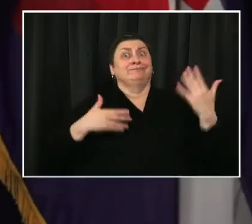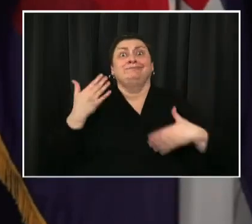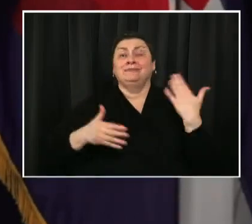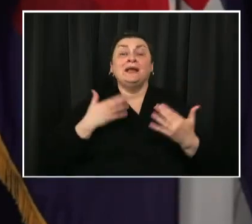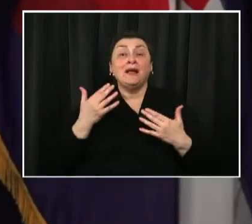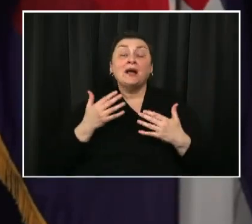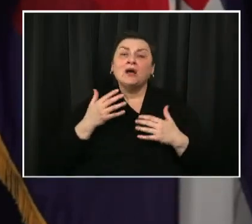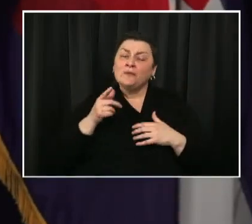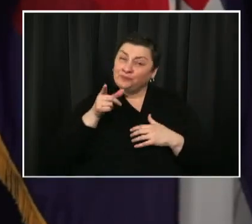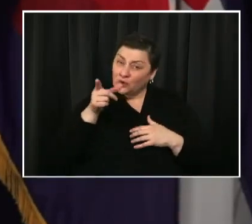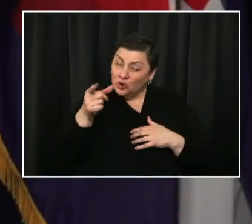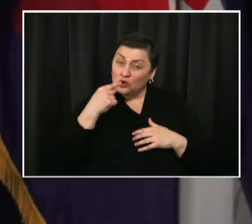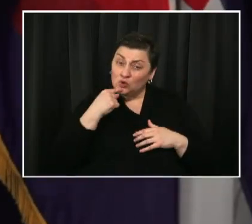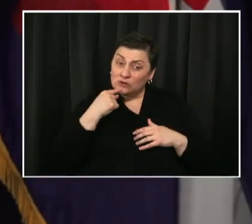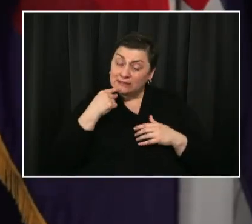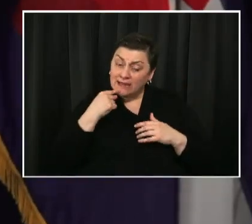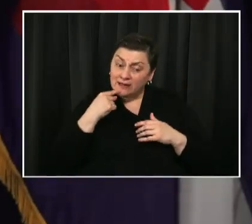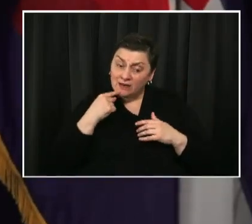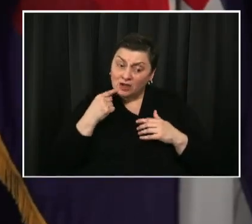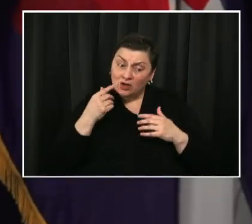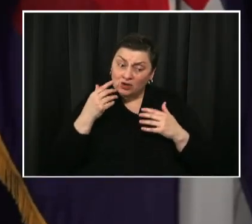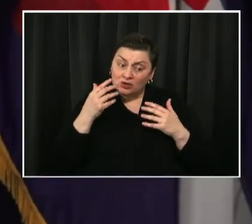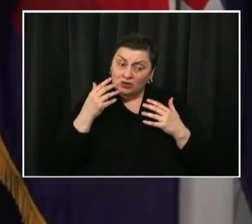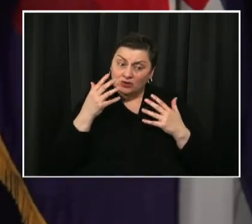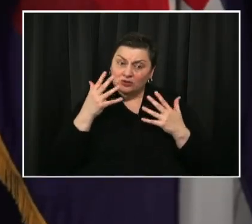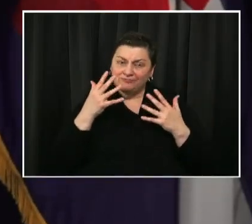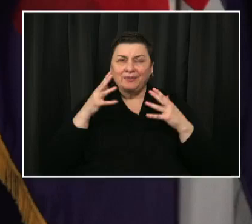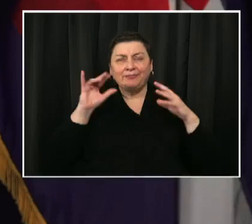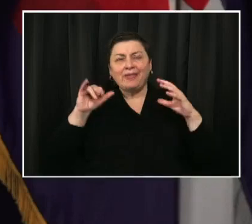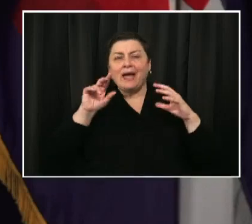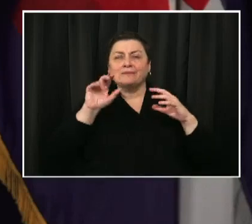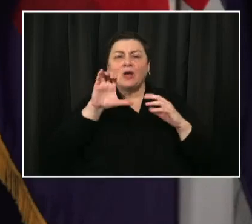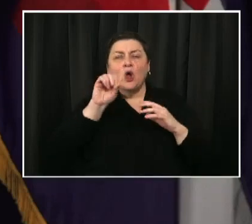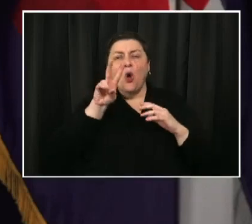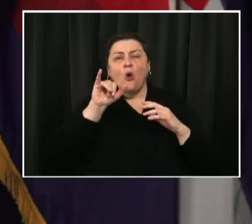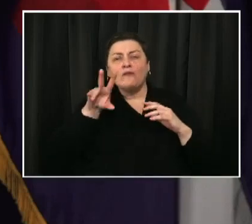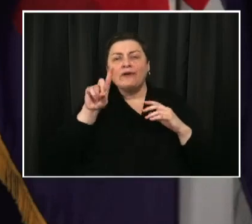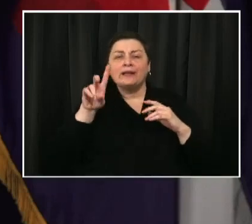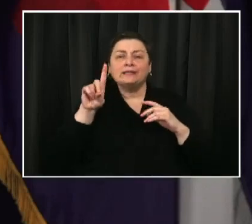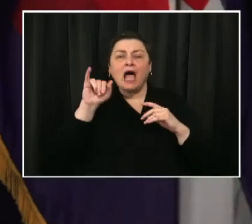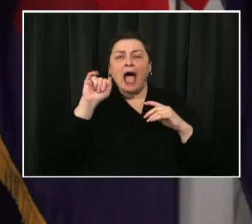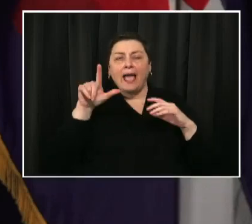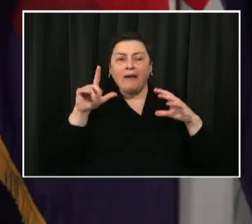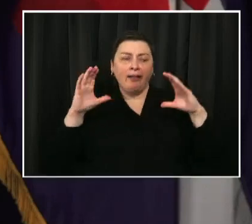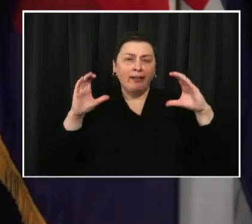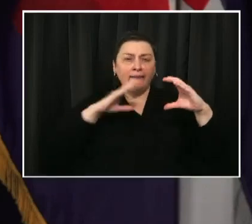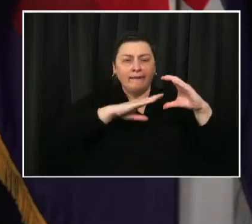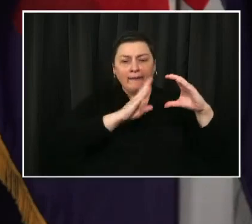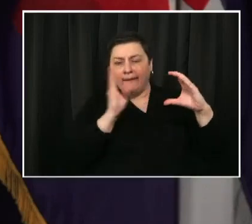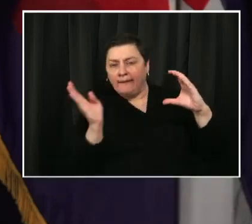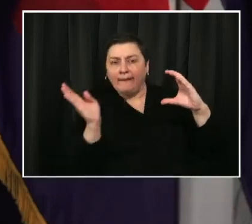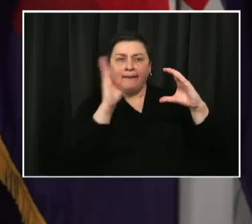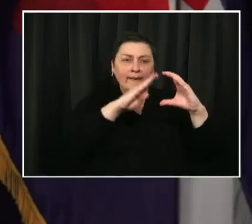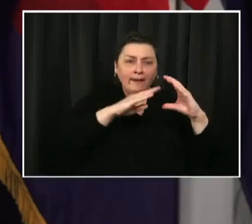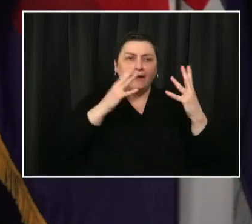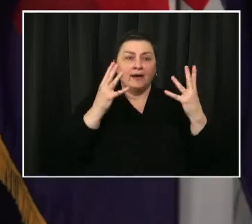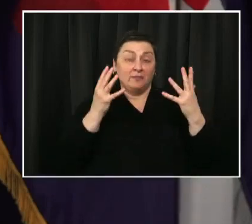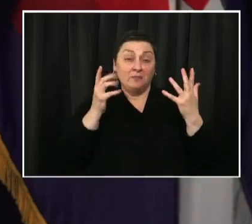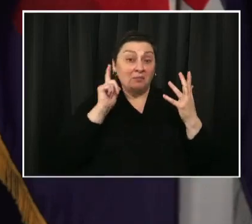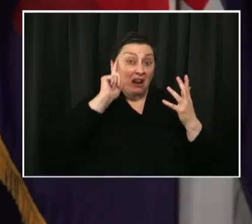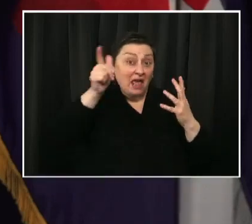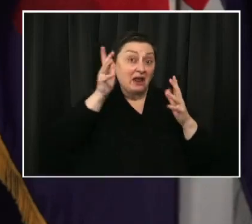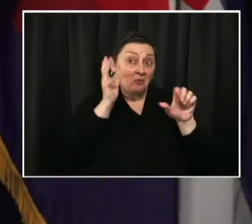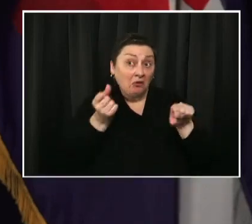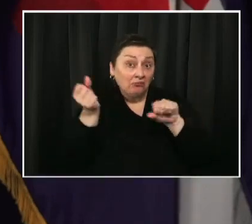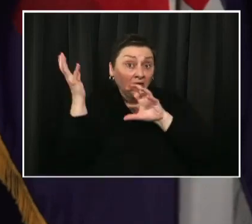want to devolve the COVID dial or change it and eventually get rid of it. Where are we at with that? When do you